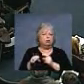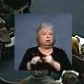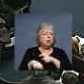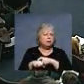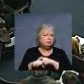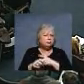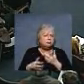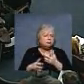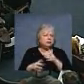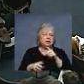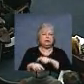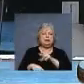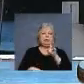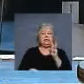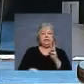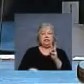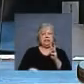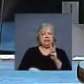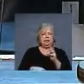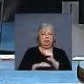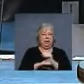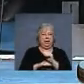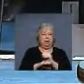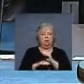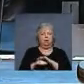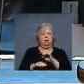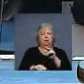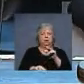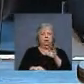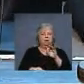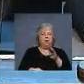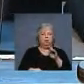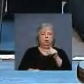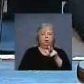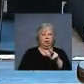What time? 6 o'clock. 6 p.m. on the 23rd.